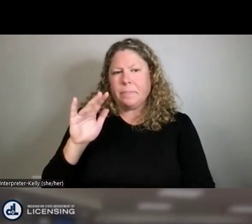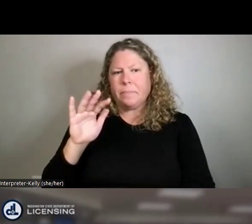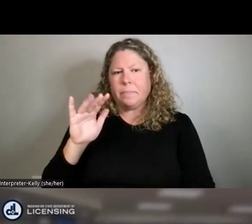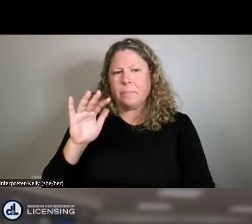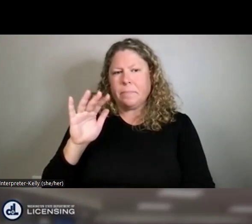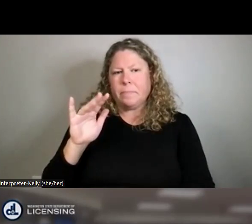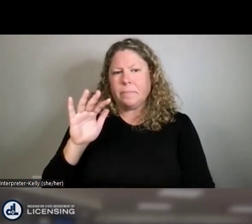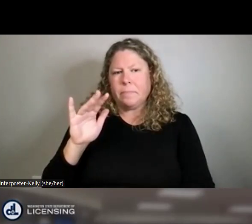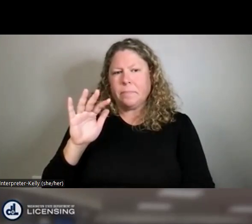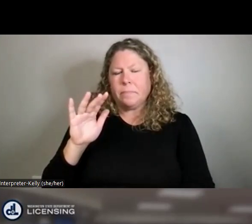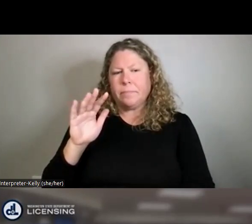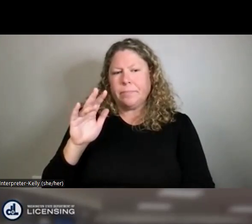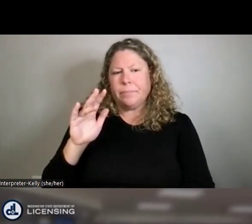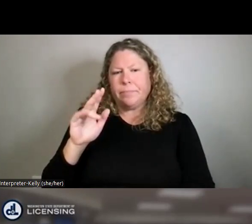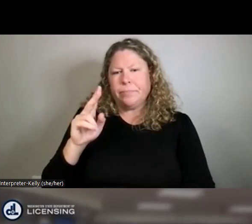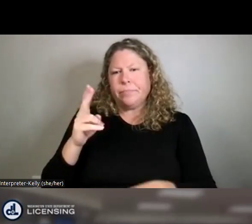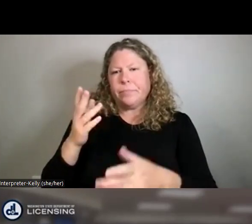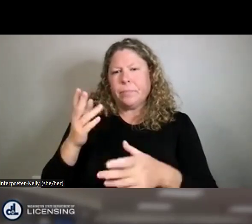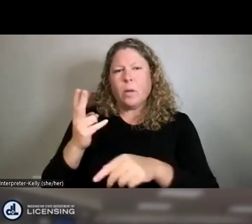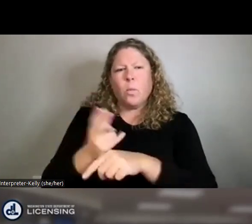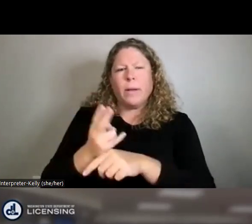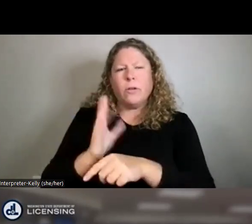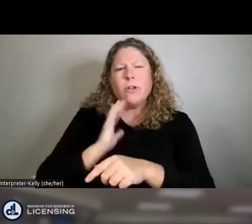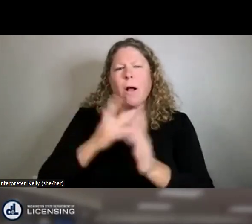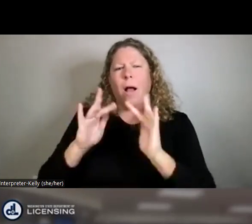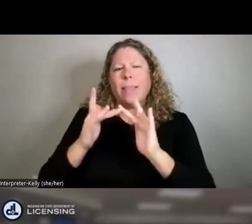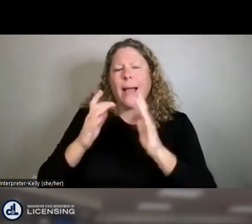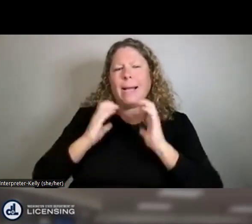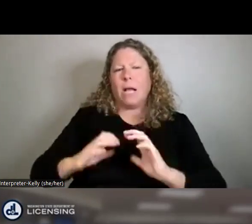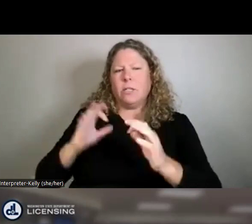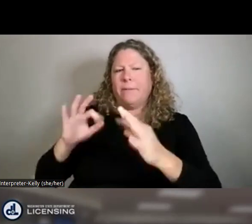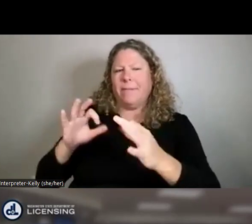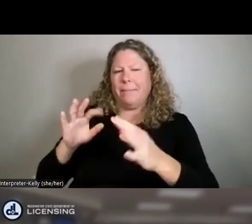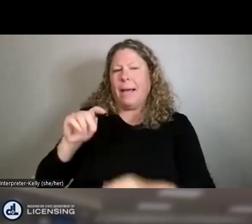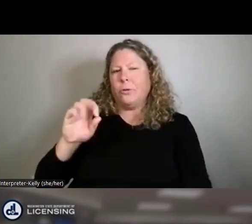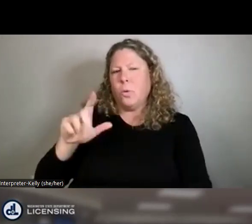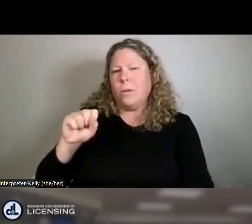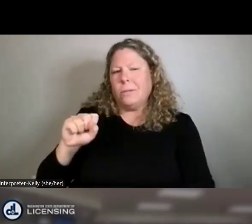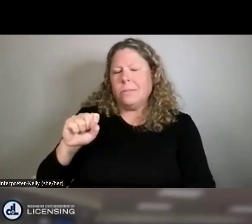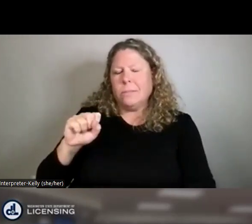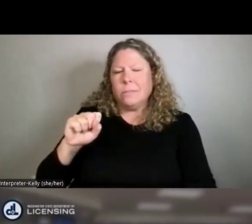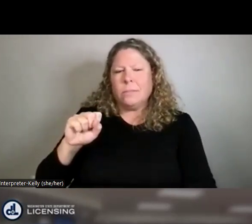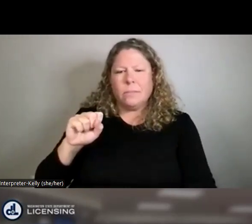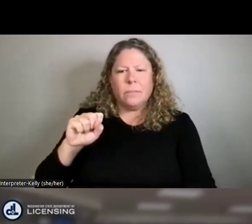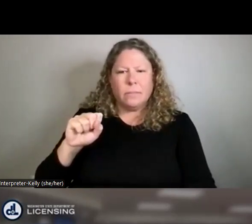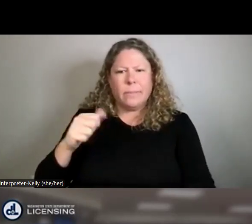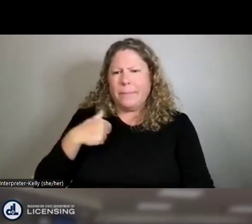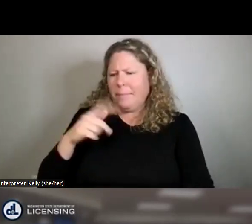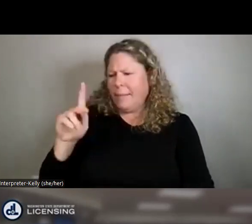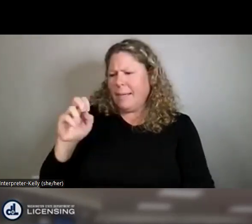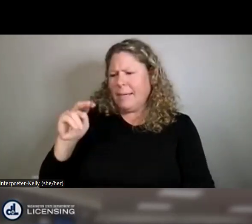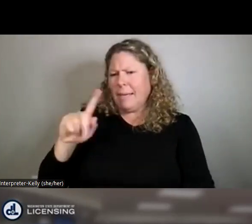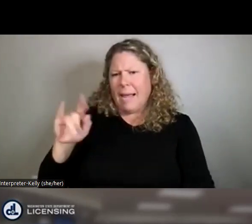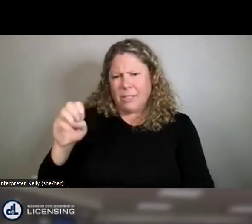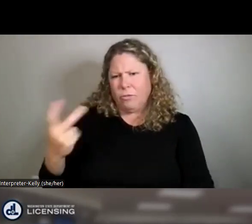using the customer feedback tools that we have online, really, I believe, and it's something that Kenzie and I talked about